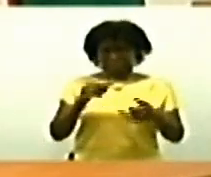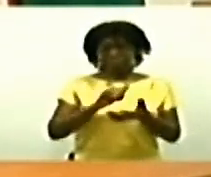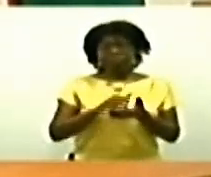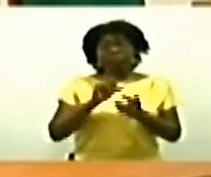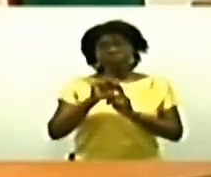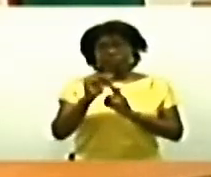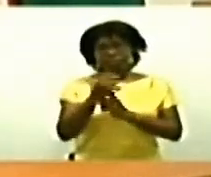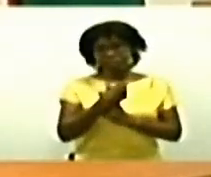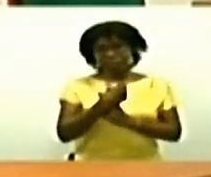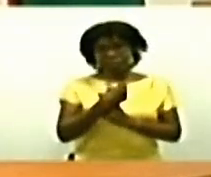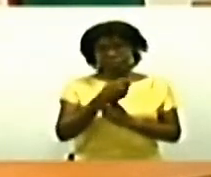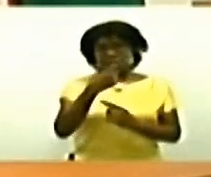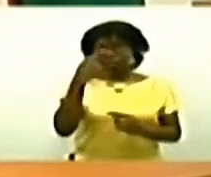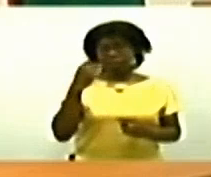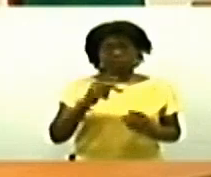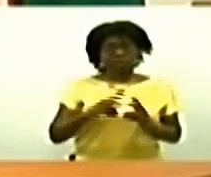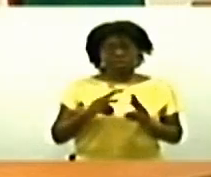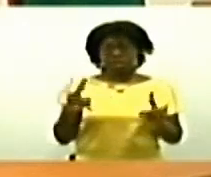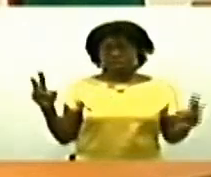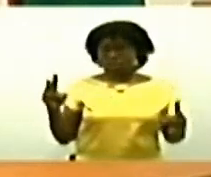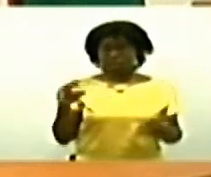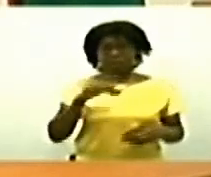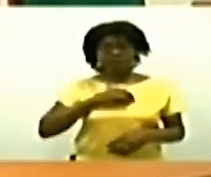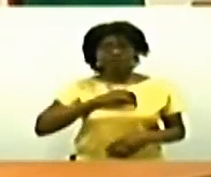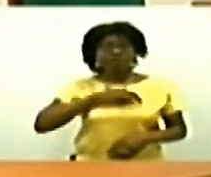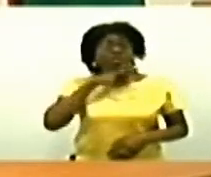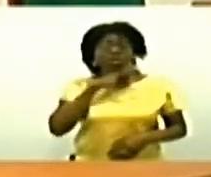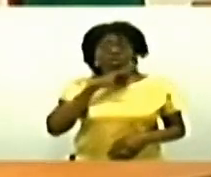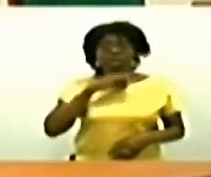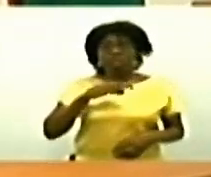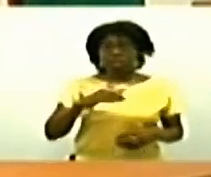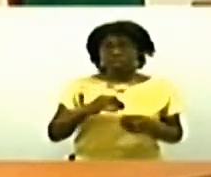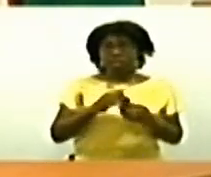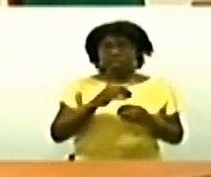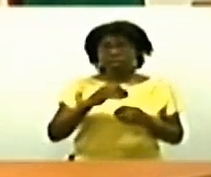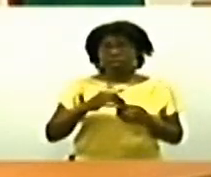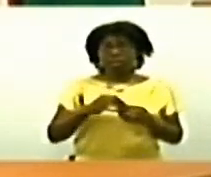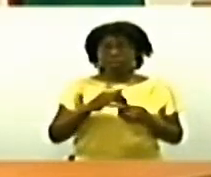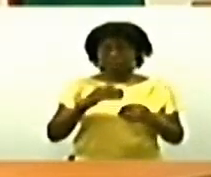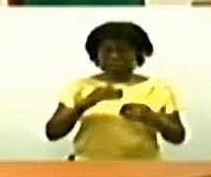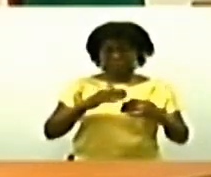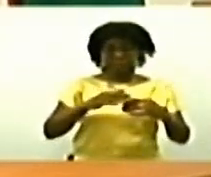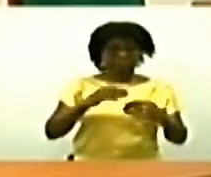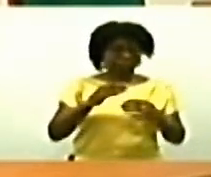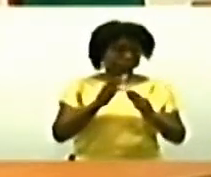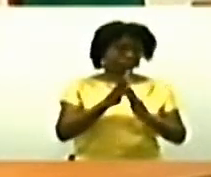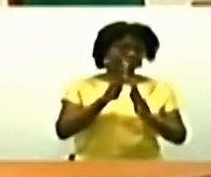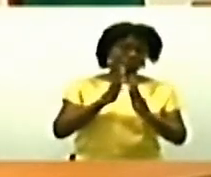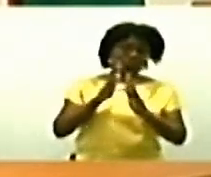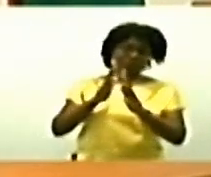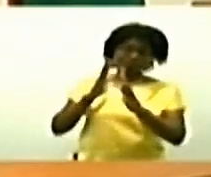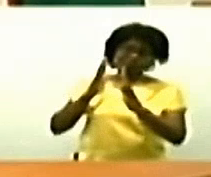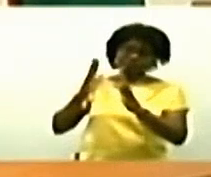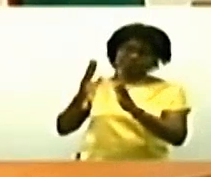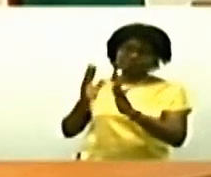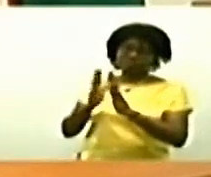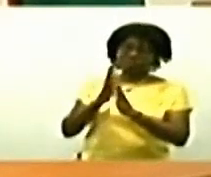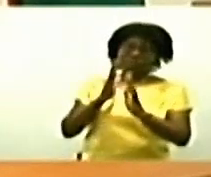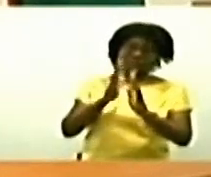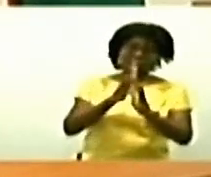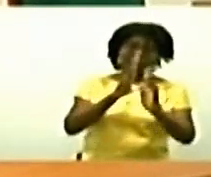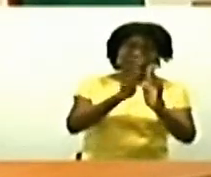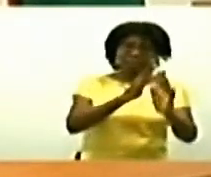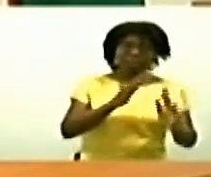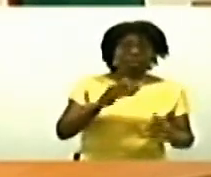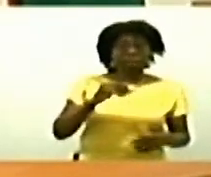situation. Because it is quite frustrating, the amount of time. A build-up of traffic means loss of money to the economy,